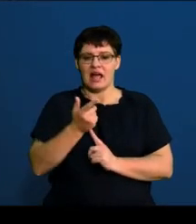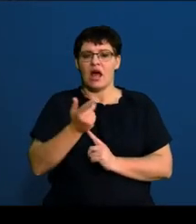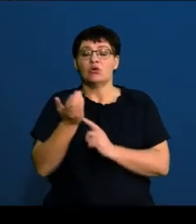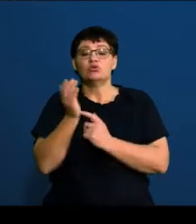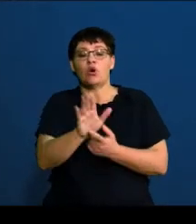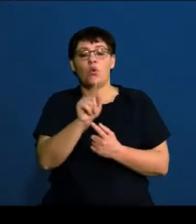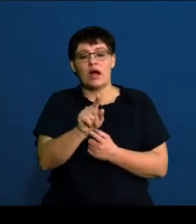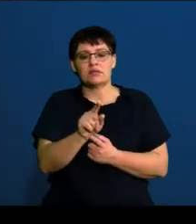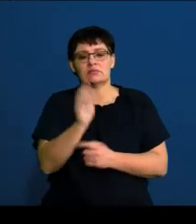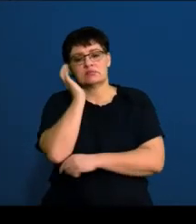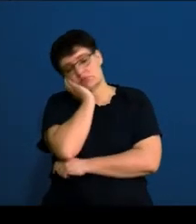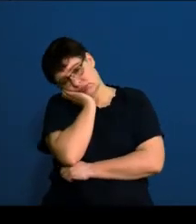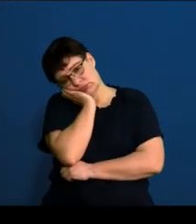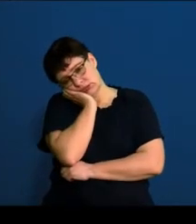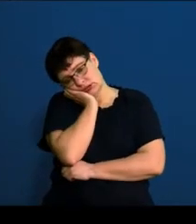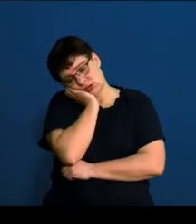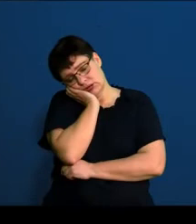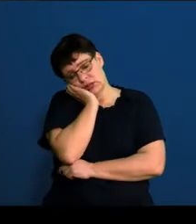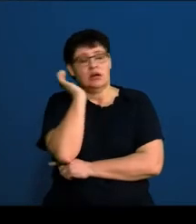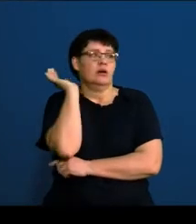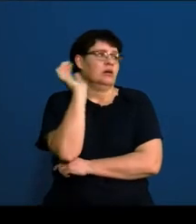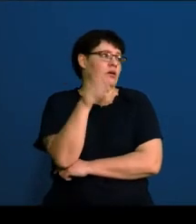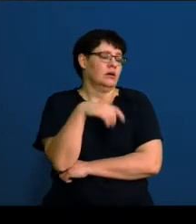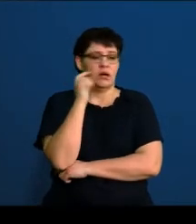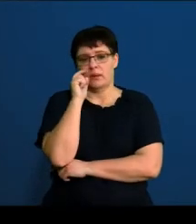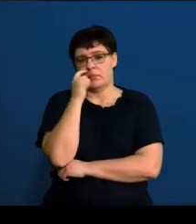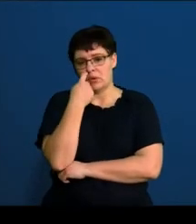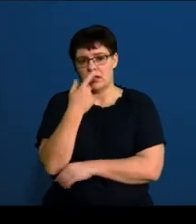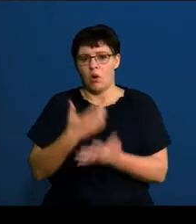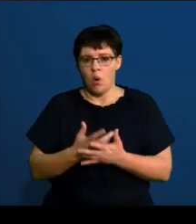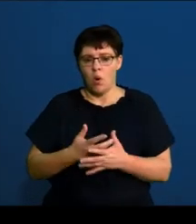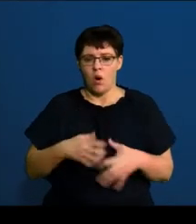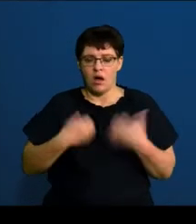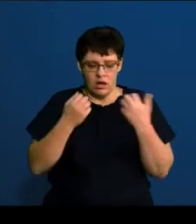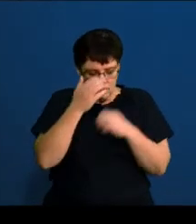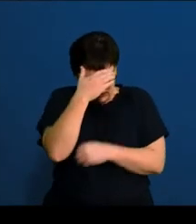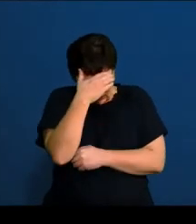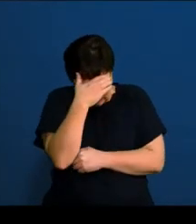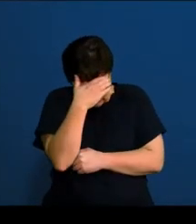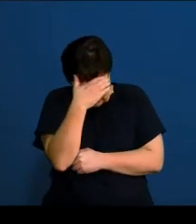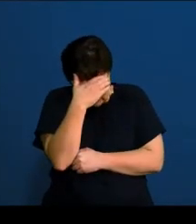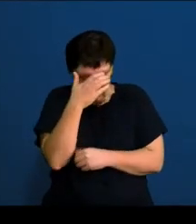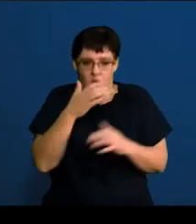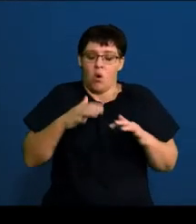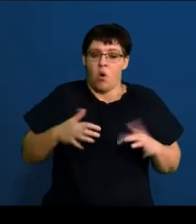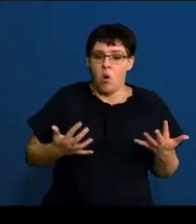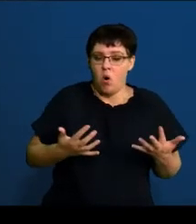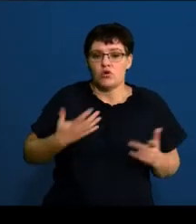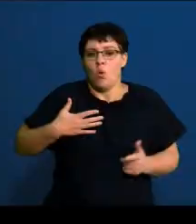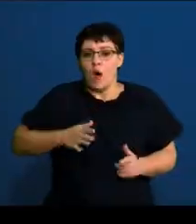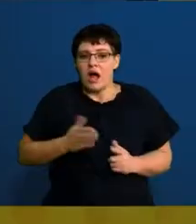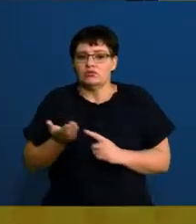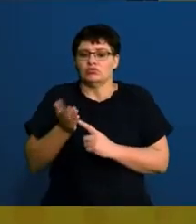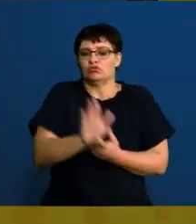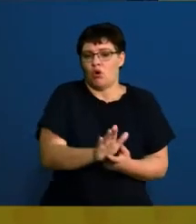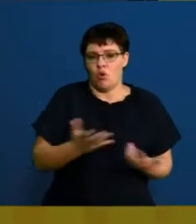demonstrate boredom as well, or it might show that the person is upset or ashamed, or not wanting to show their names. Well, that